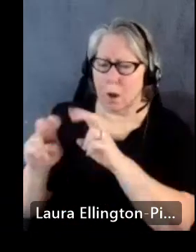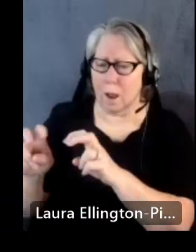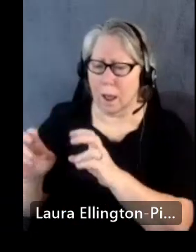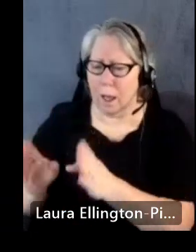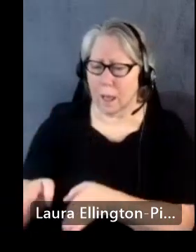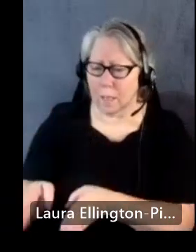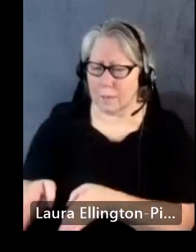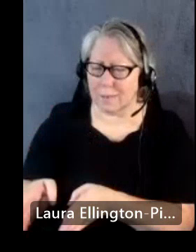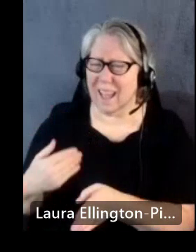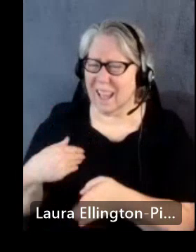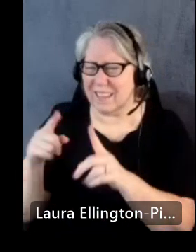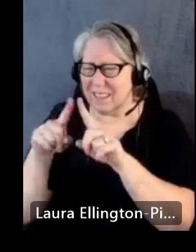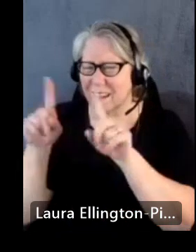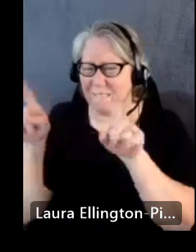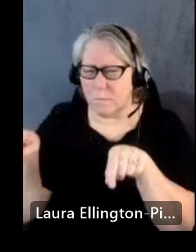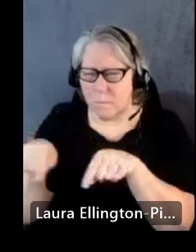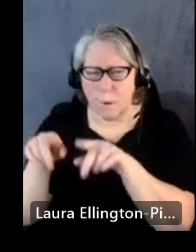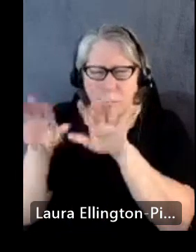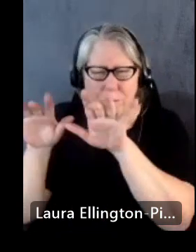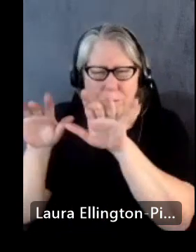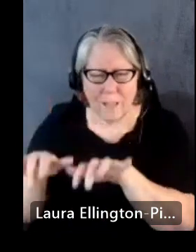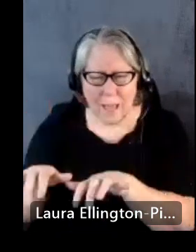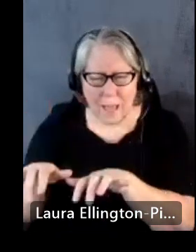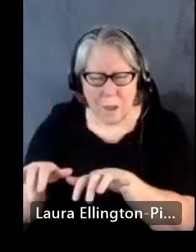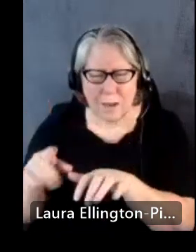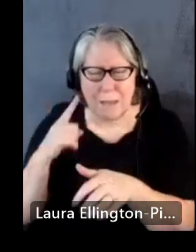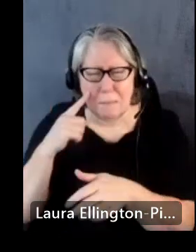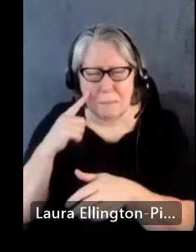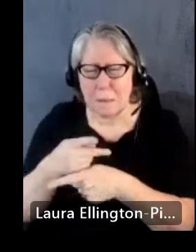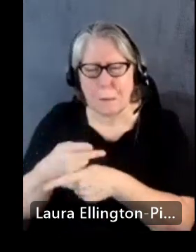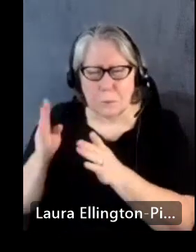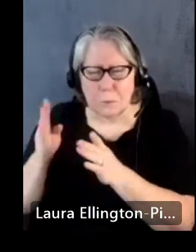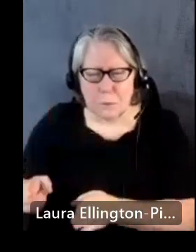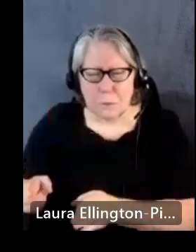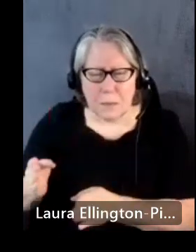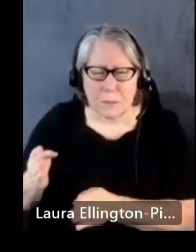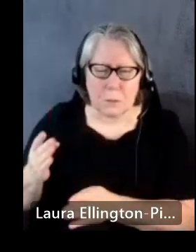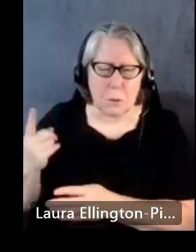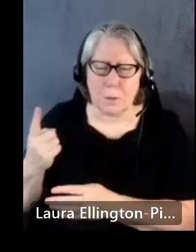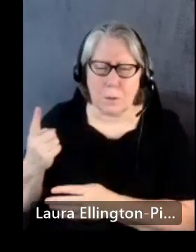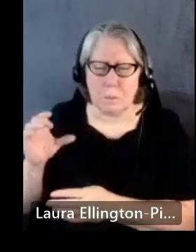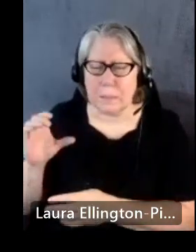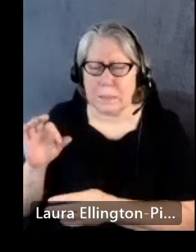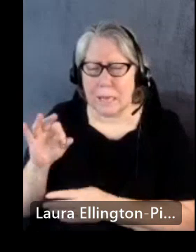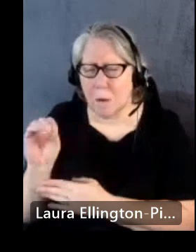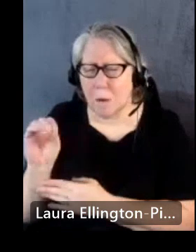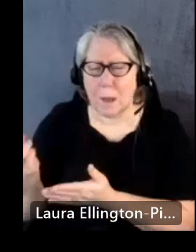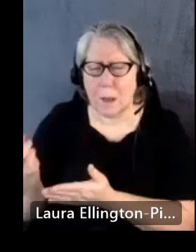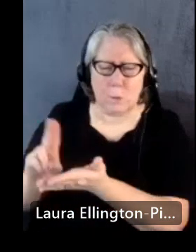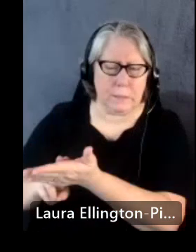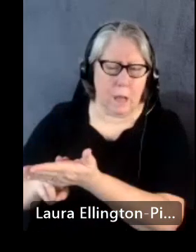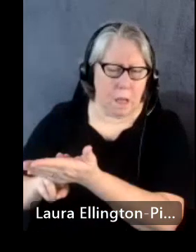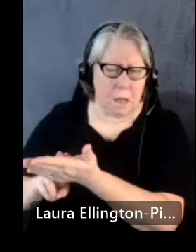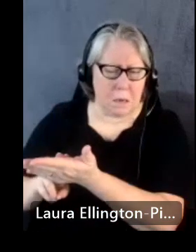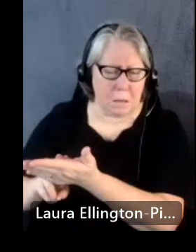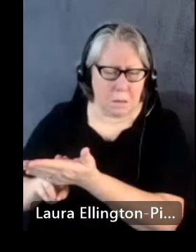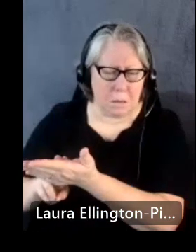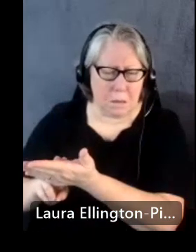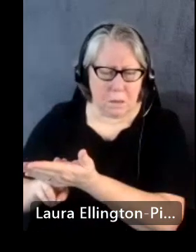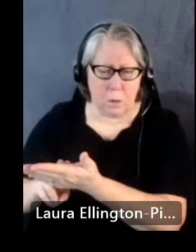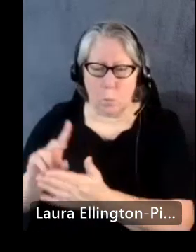form to fill out, and I think it does have to be signed by, your supervisor or whoever's in, your CFO or whatever, because, we only want to